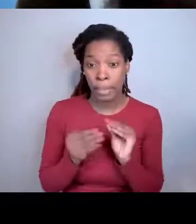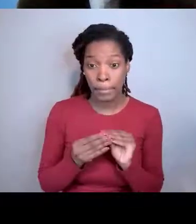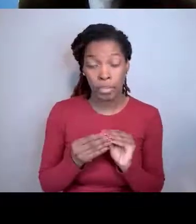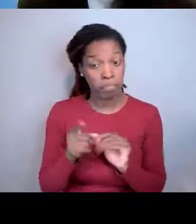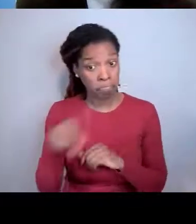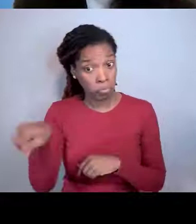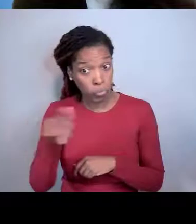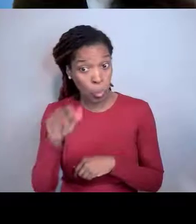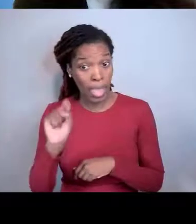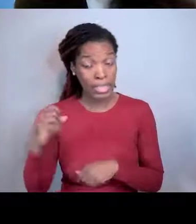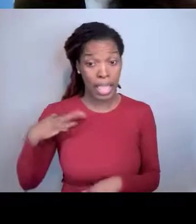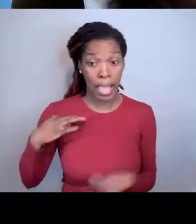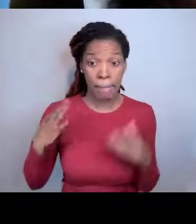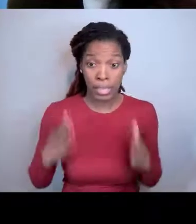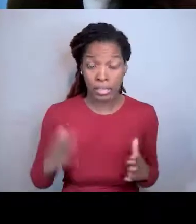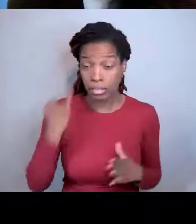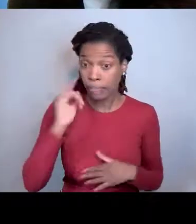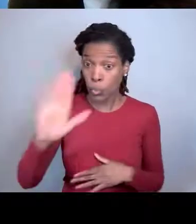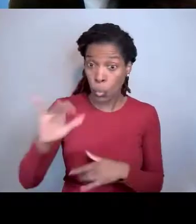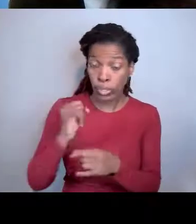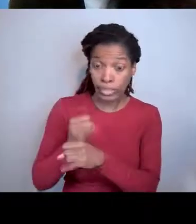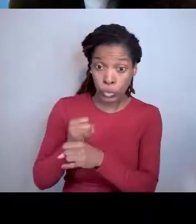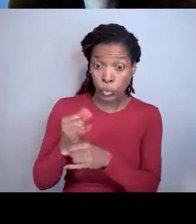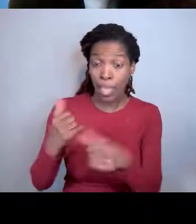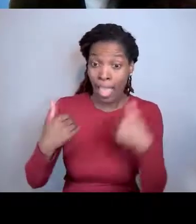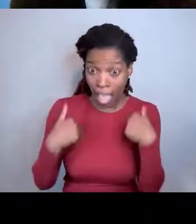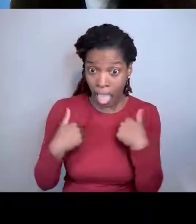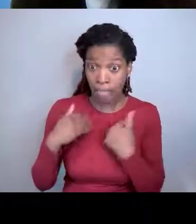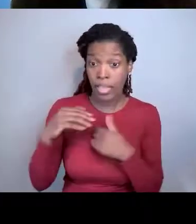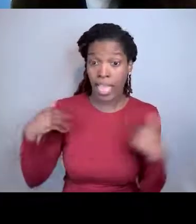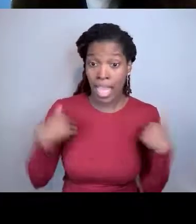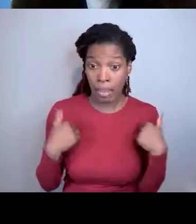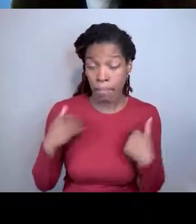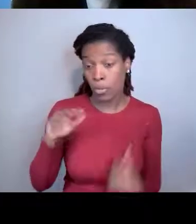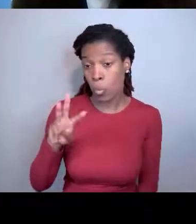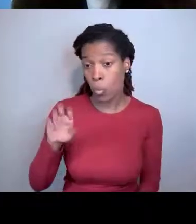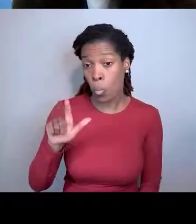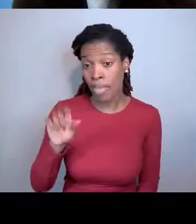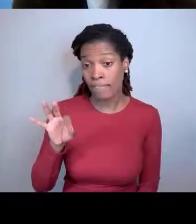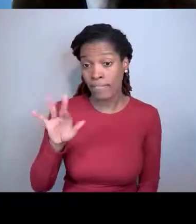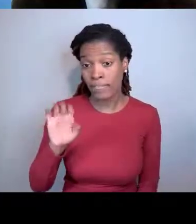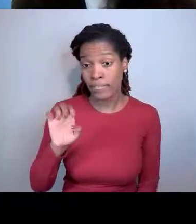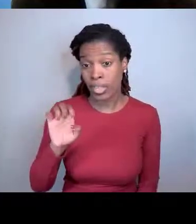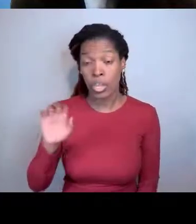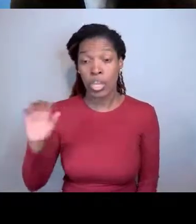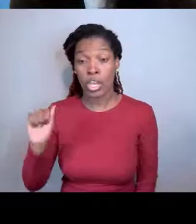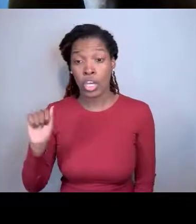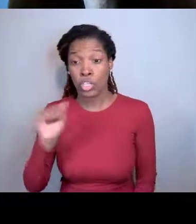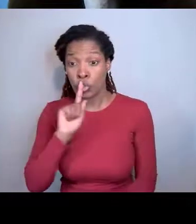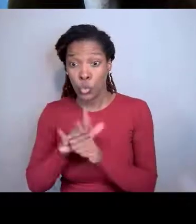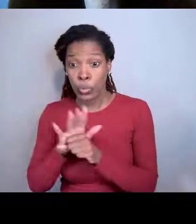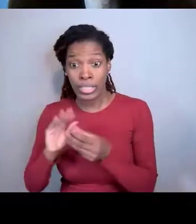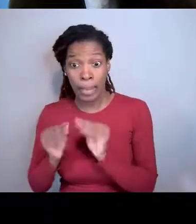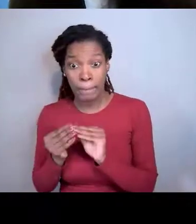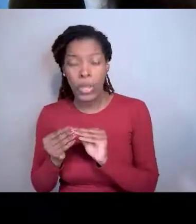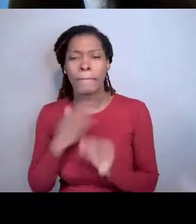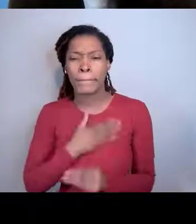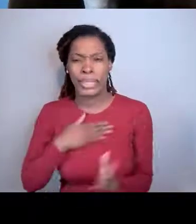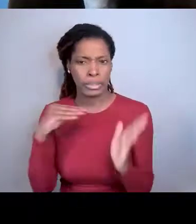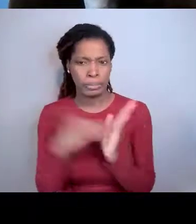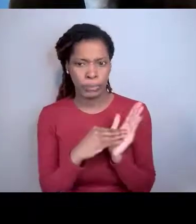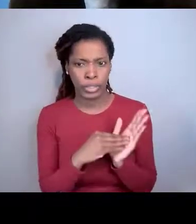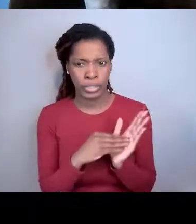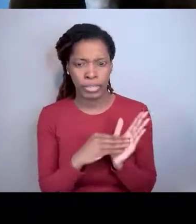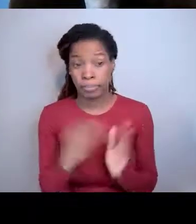institution has an animal welfare insurance number, please be sure to include that there. If your institution does